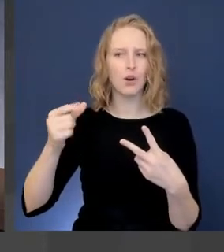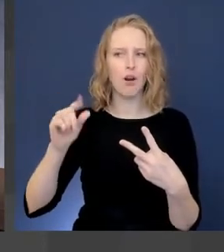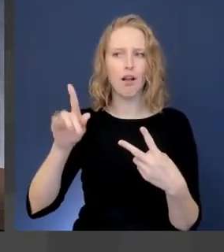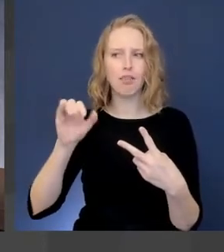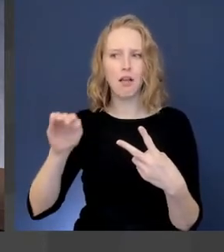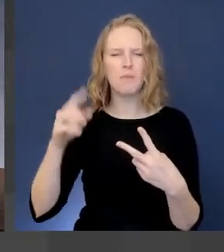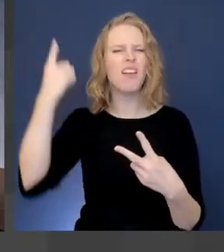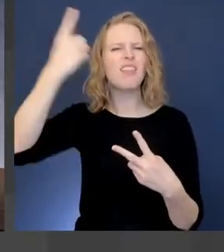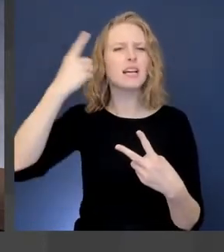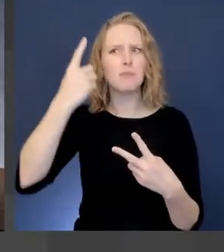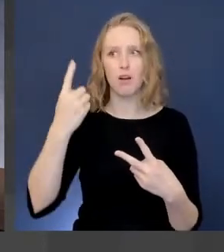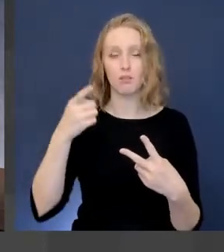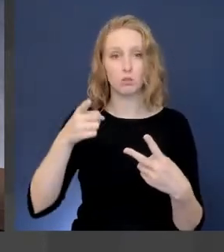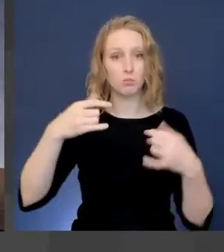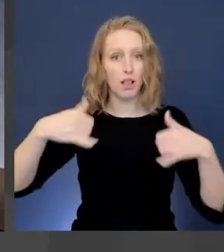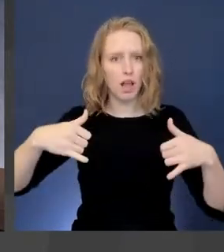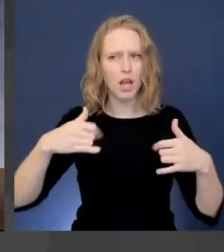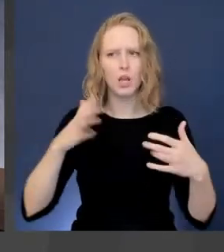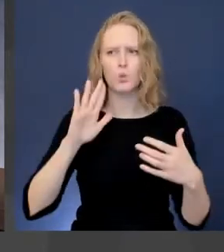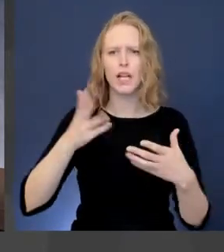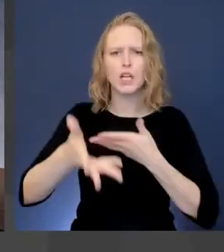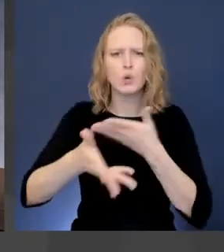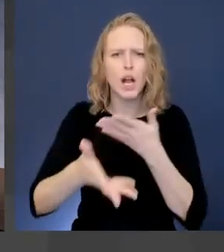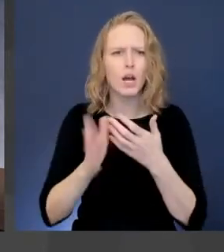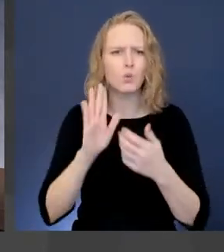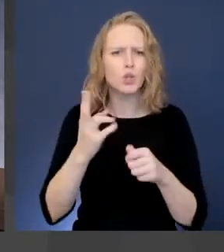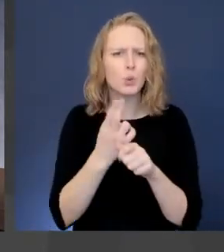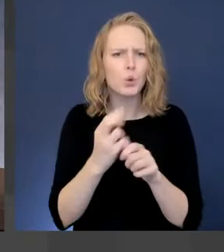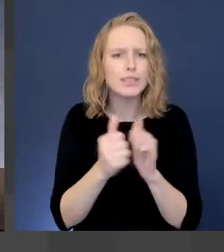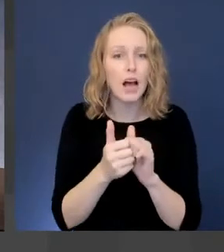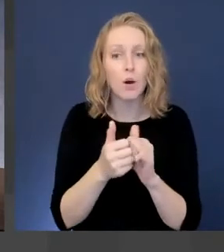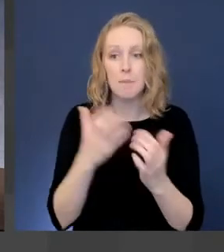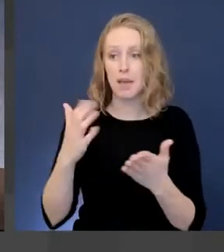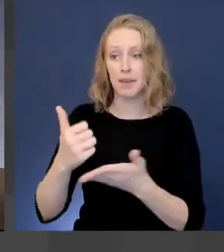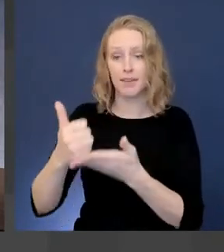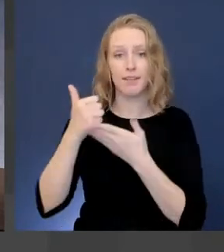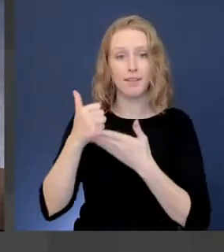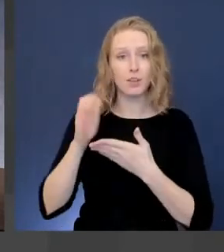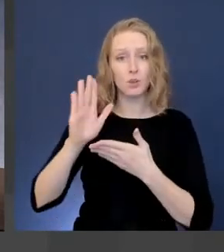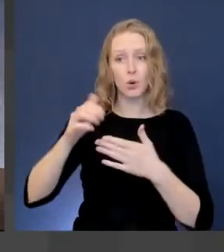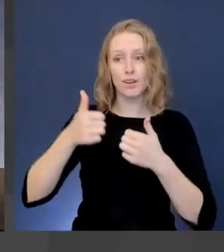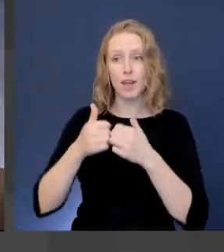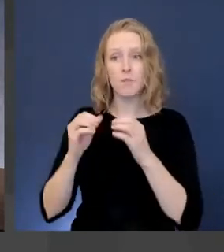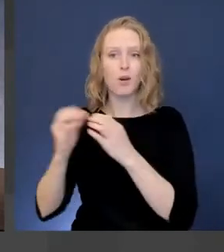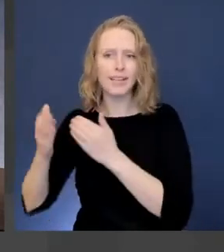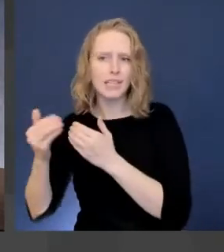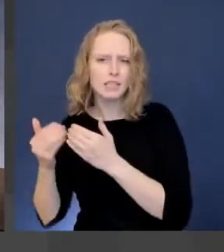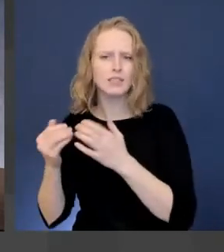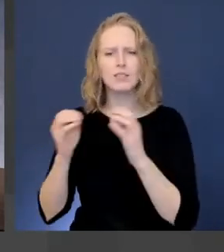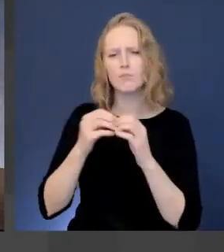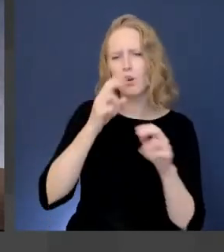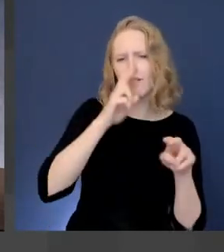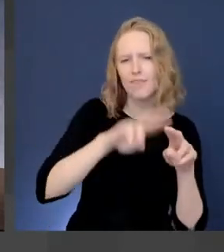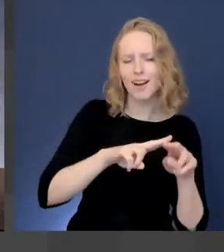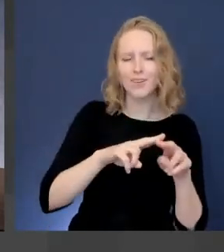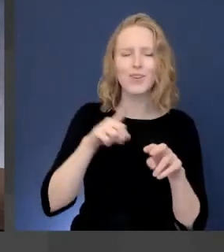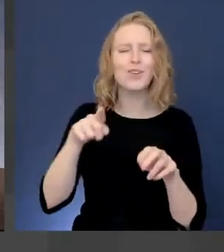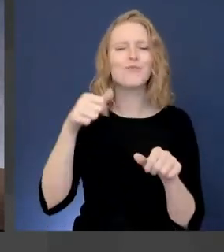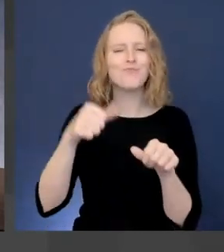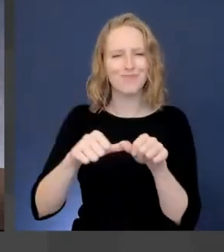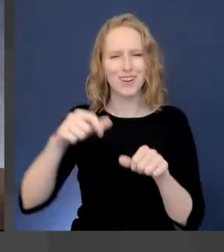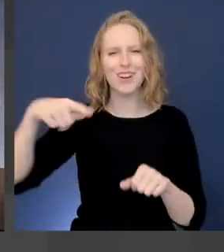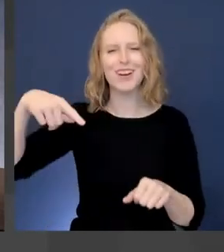the future? Which one will make your game life easier or more fun? Or like the Year of the Phantom, way